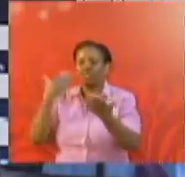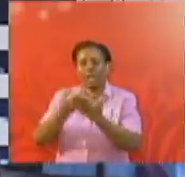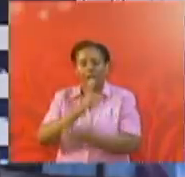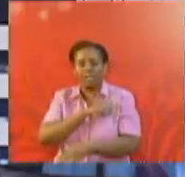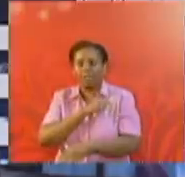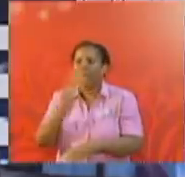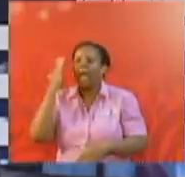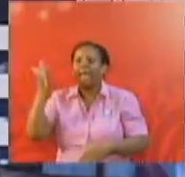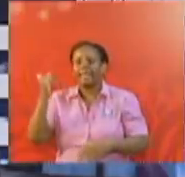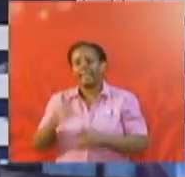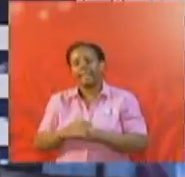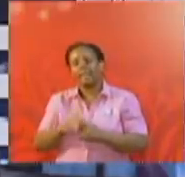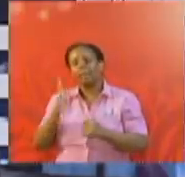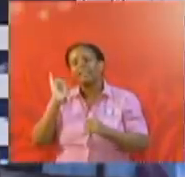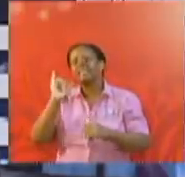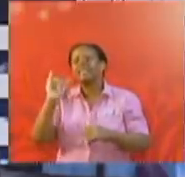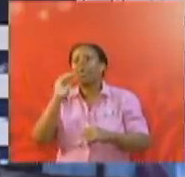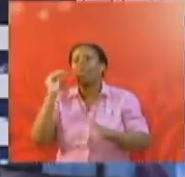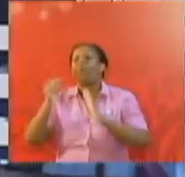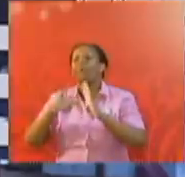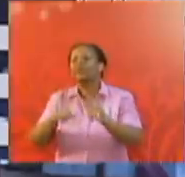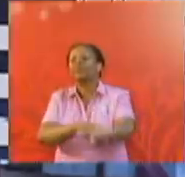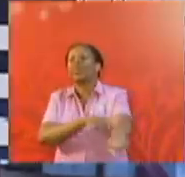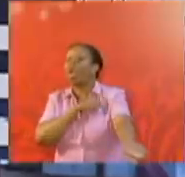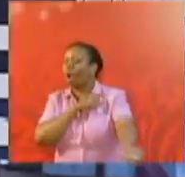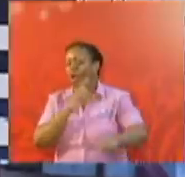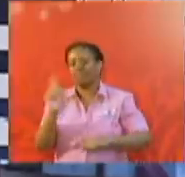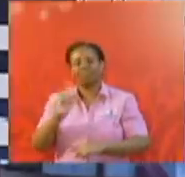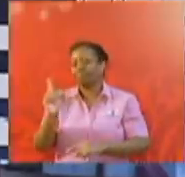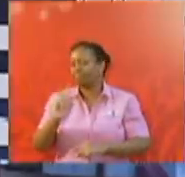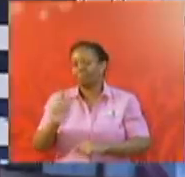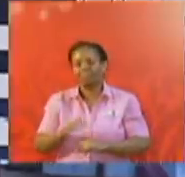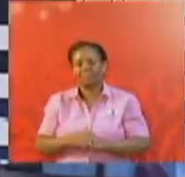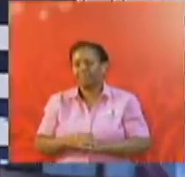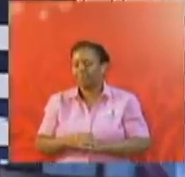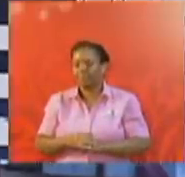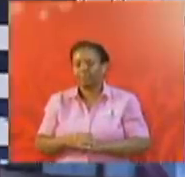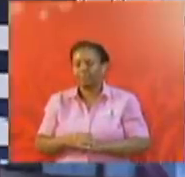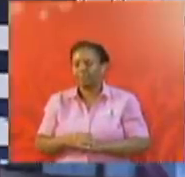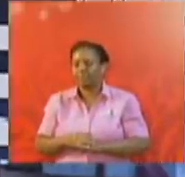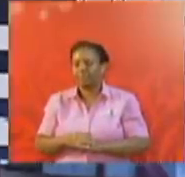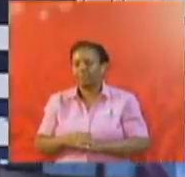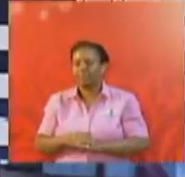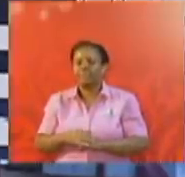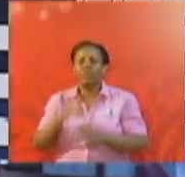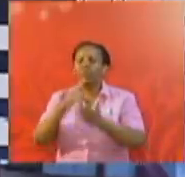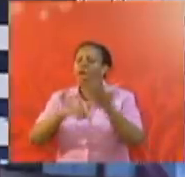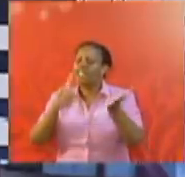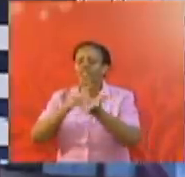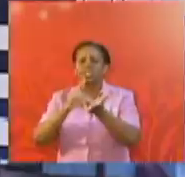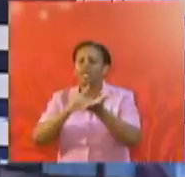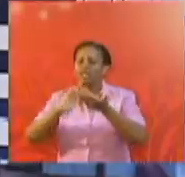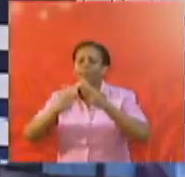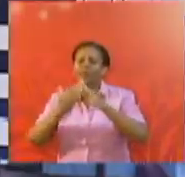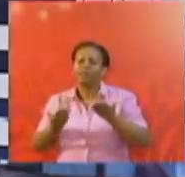long at home. So what the doctors are on the, in the community are doing, they're calling patients and they're